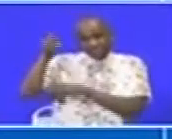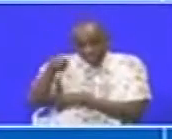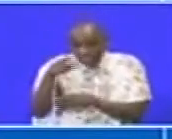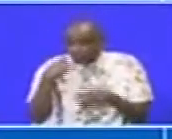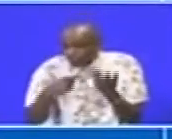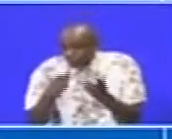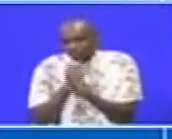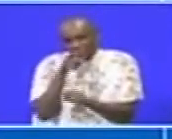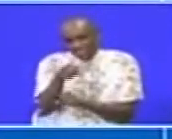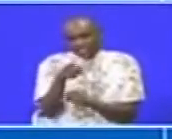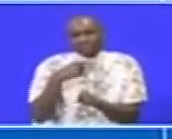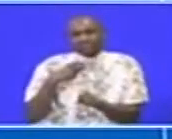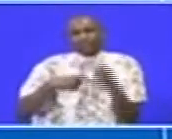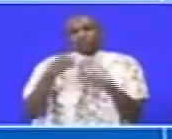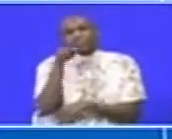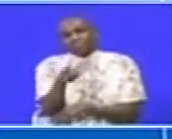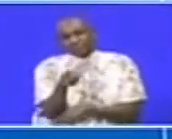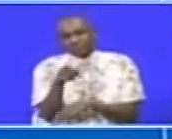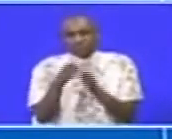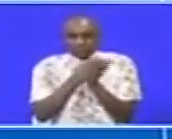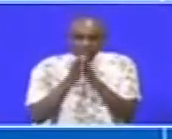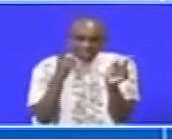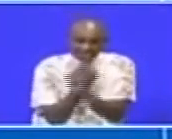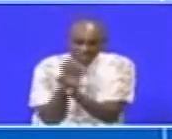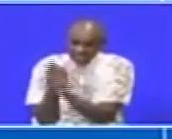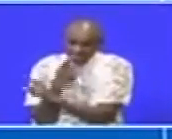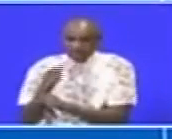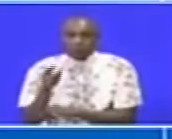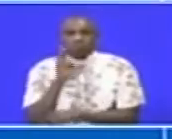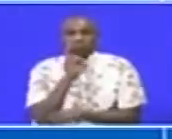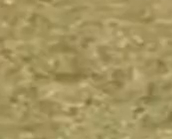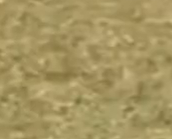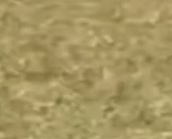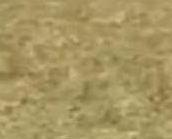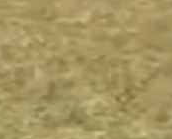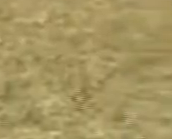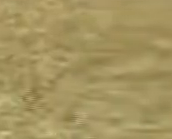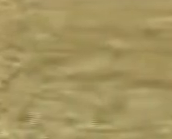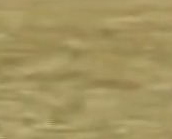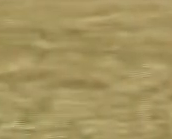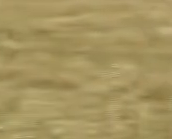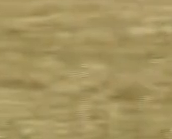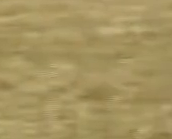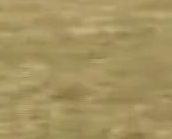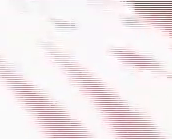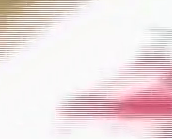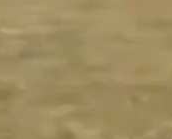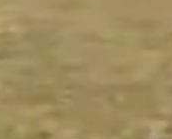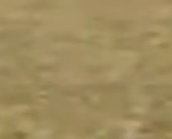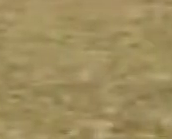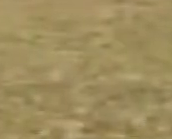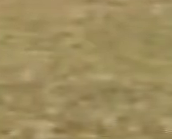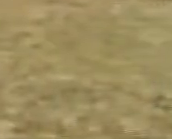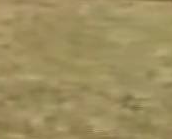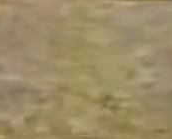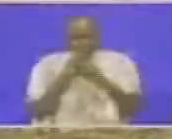reigned supreme to take the honours. Robinson Okenya reports from Bungoma County. It was time to crown the best teams in different fields as